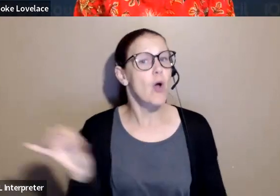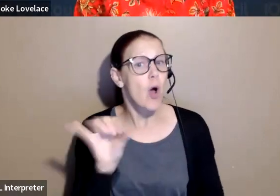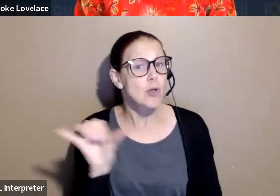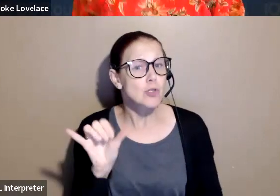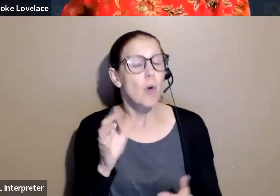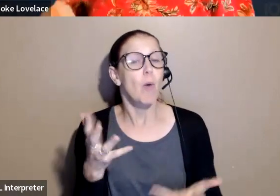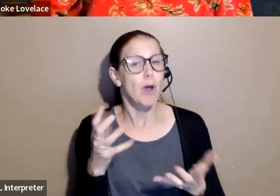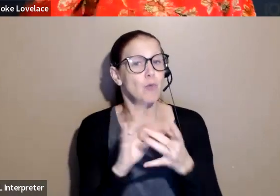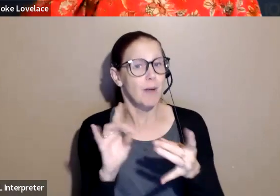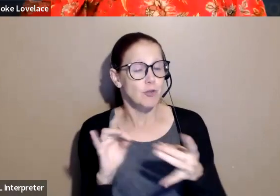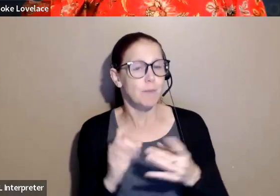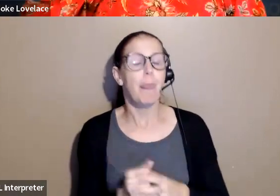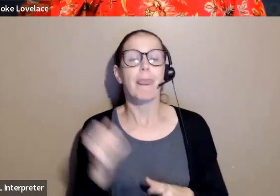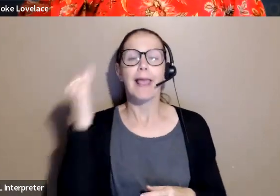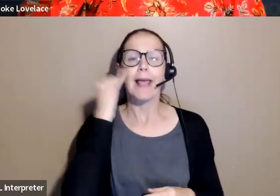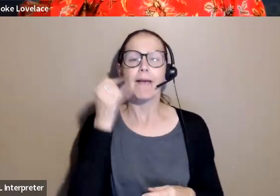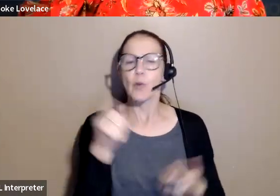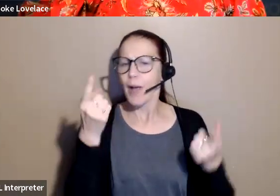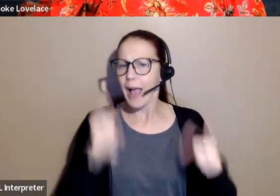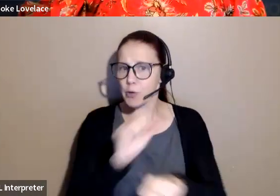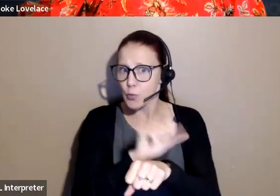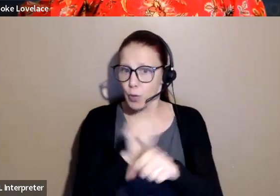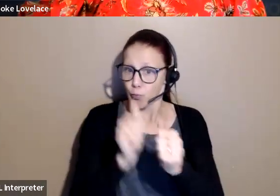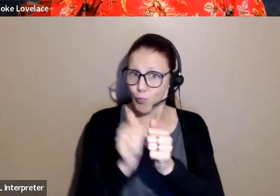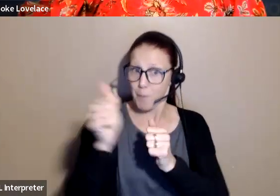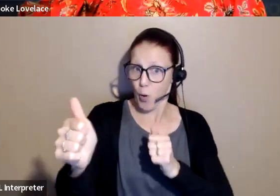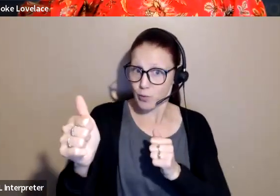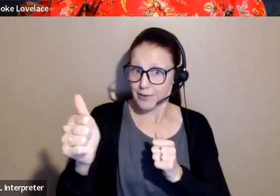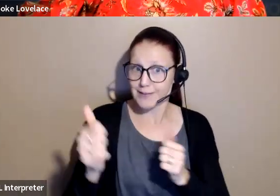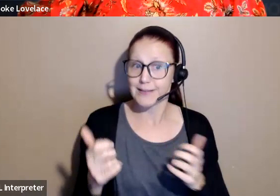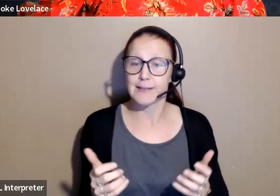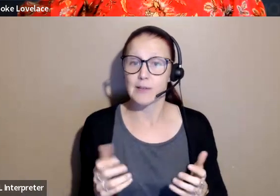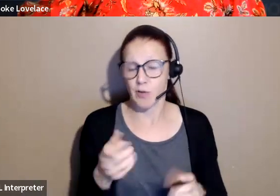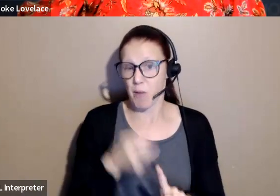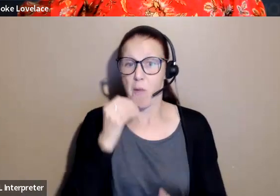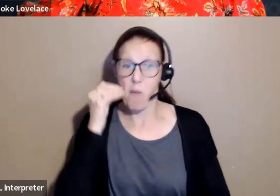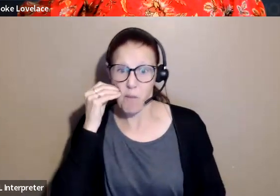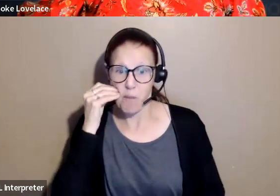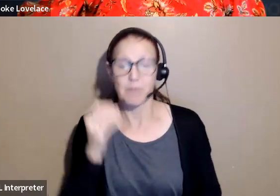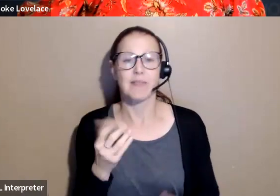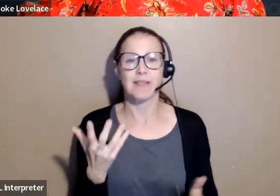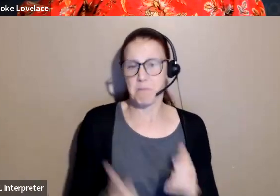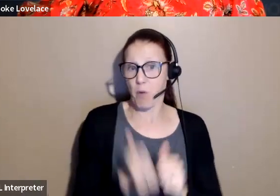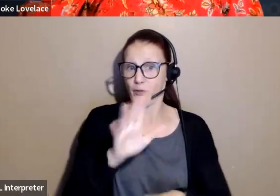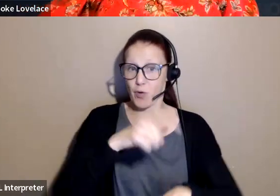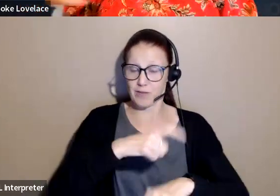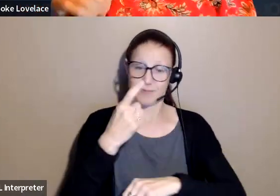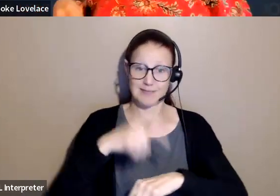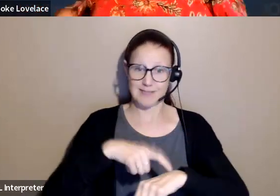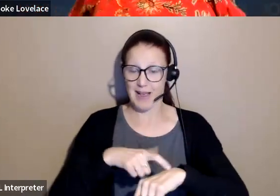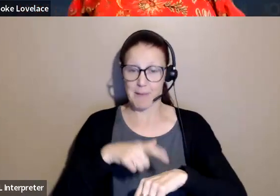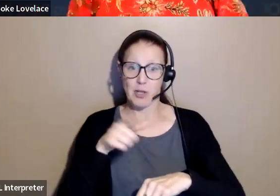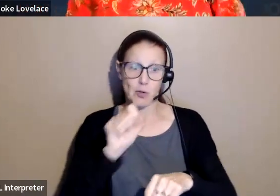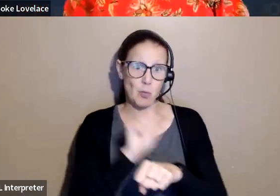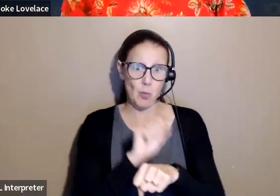wanted to mention is if you happen to work remotely, or spend most of your day working